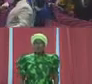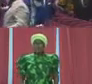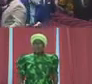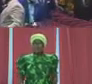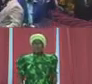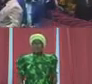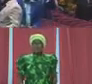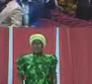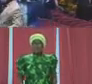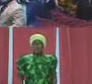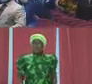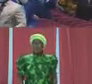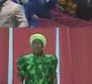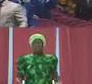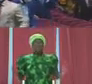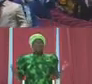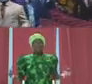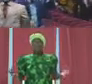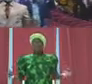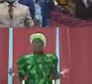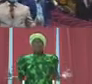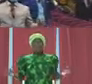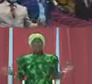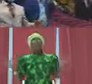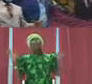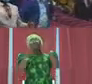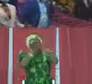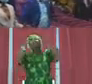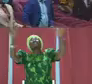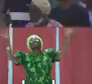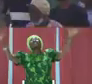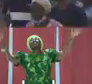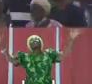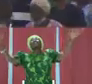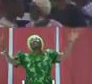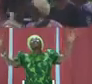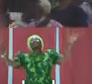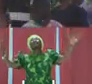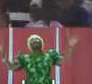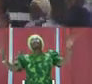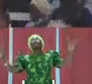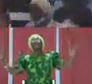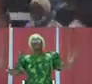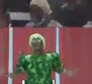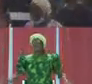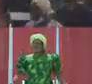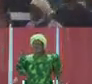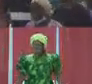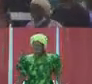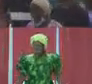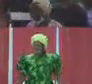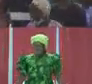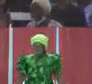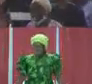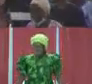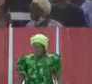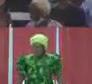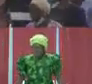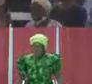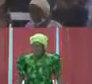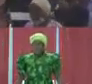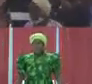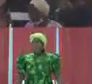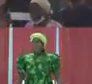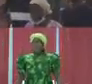so that I will finish well and finish strong to the glory of your name.